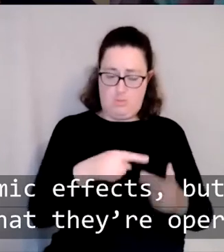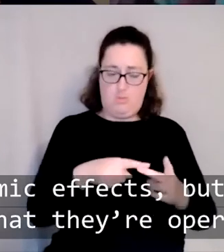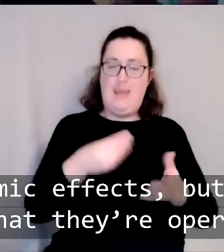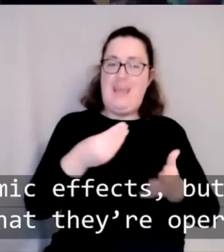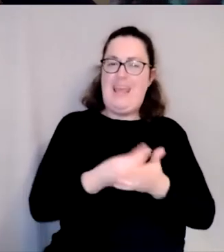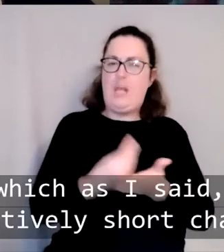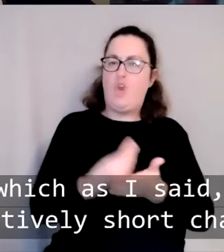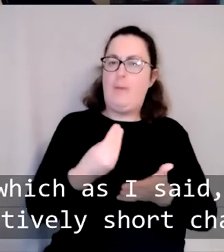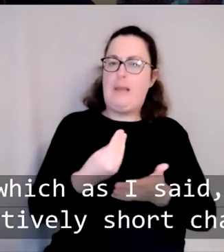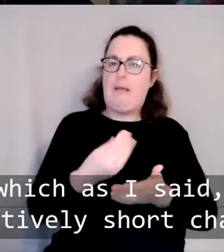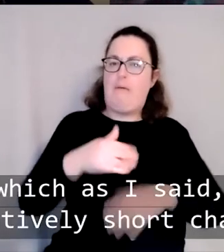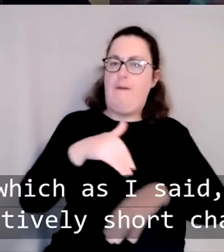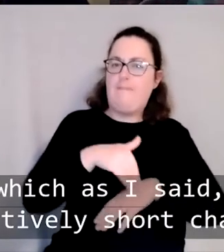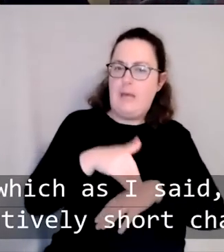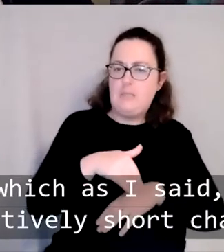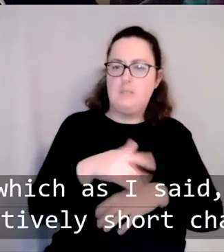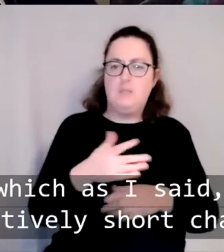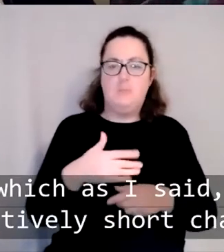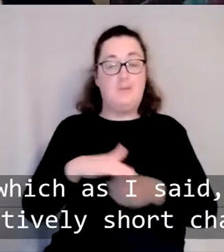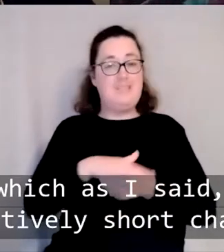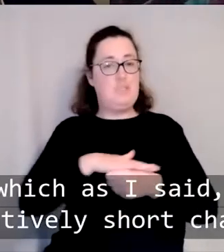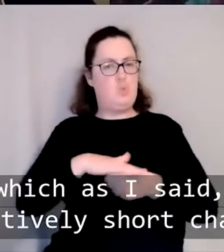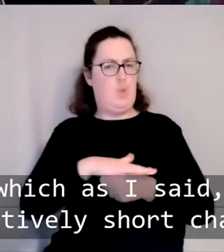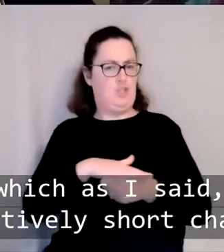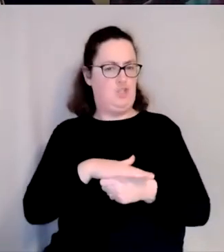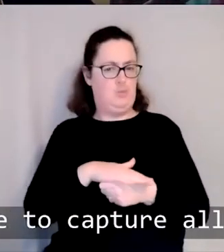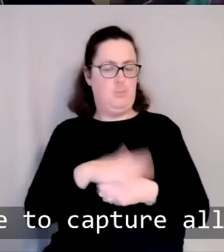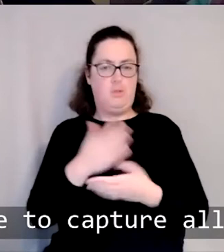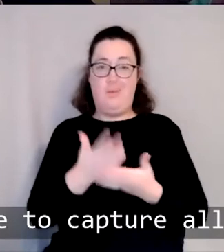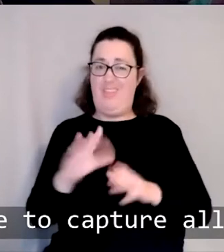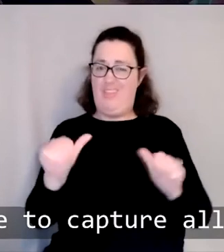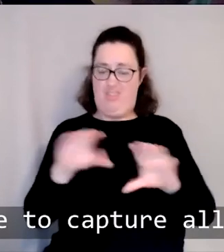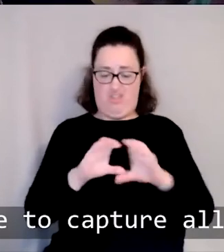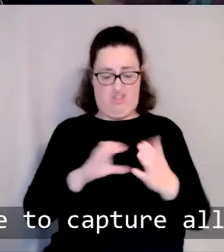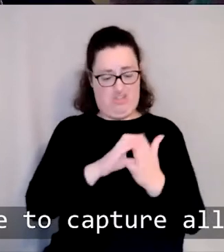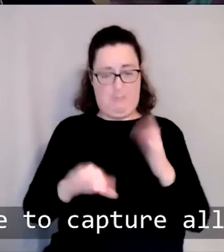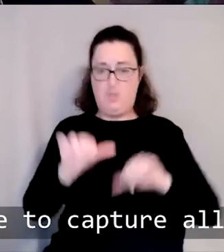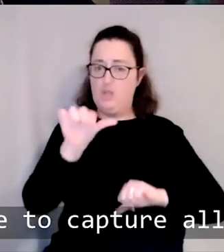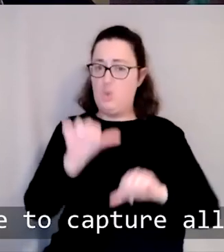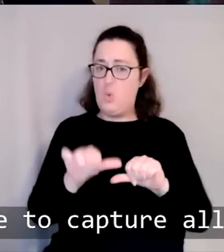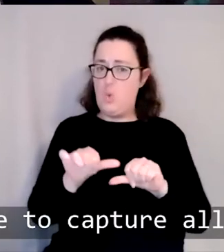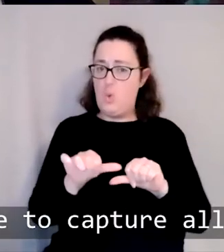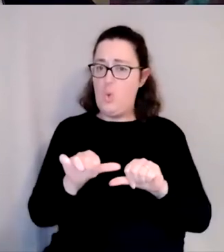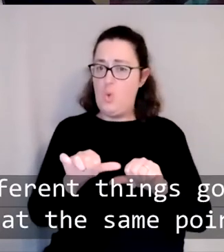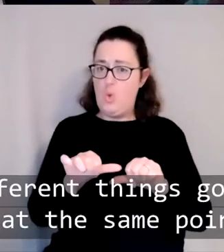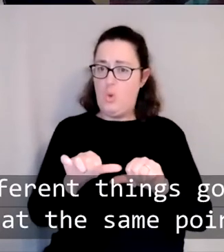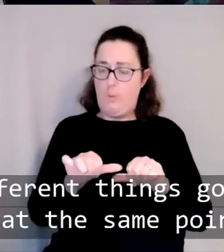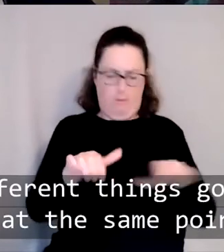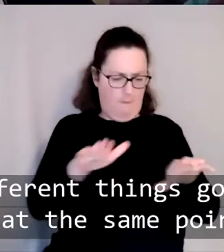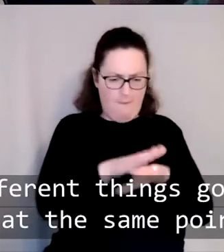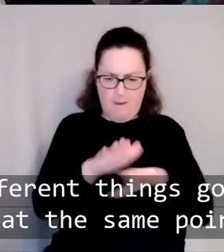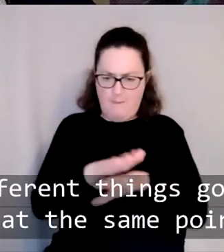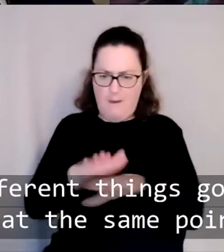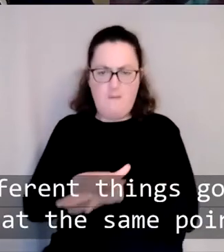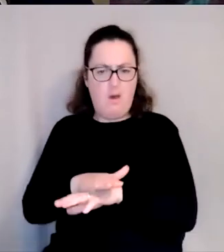they're operating in, which, as I said, in relatively short chapters, you manage to capture all of those different things